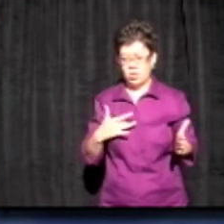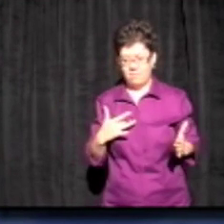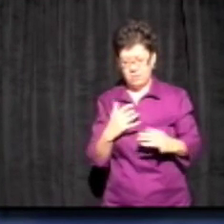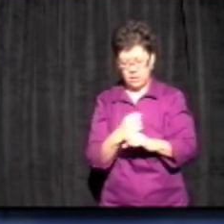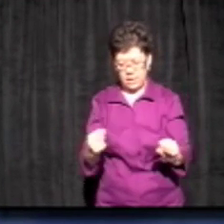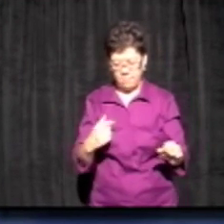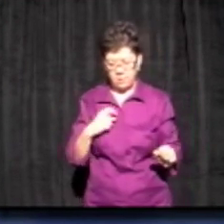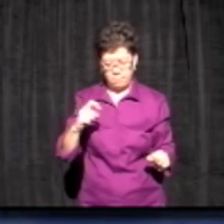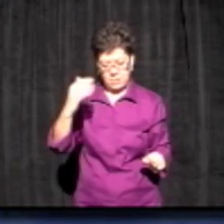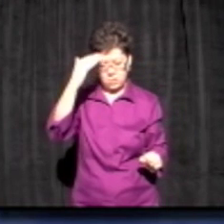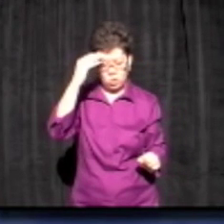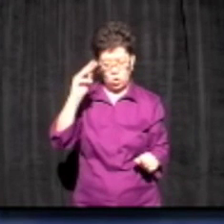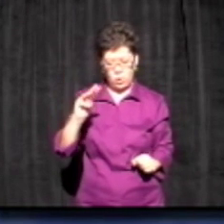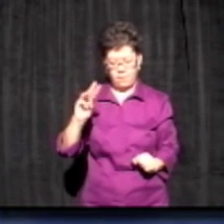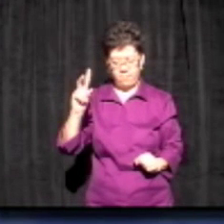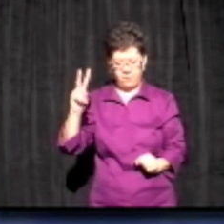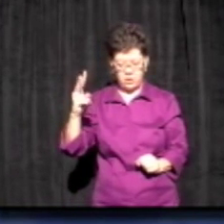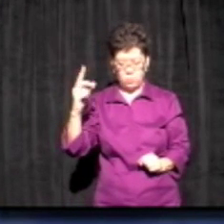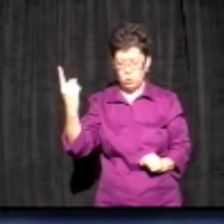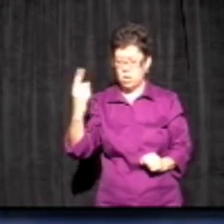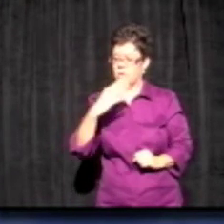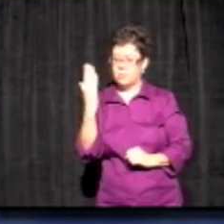MV-1 will never let them down.